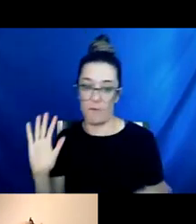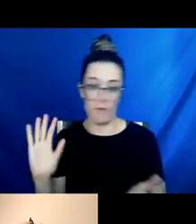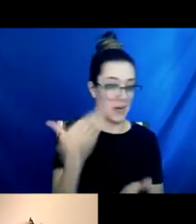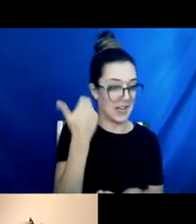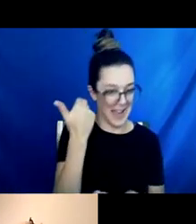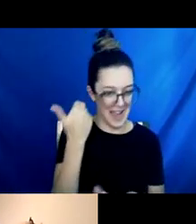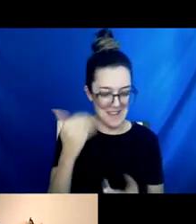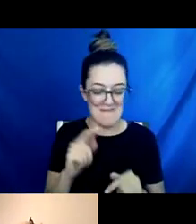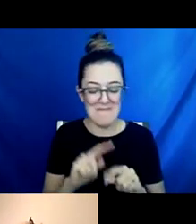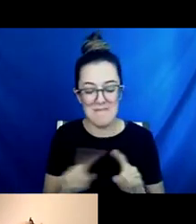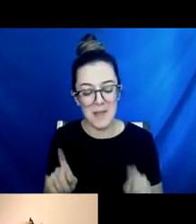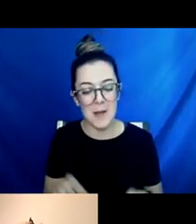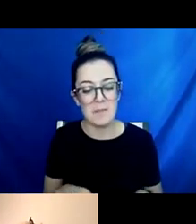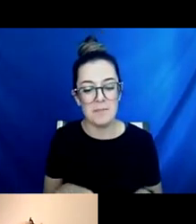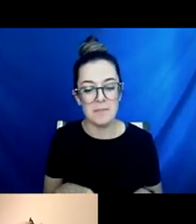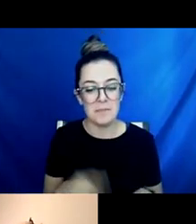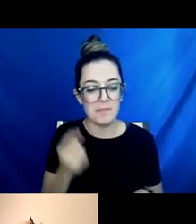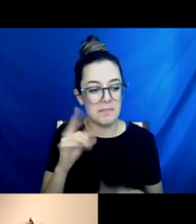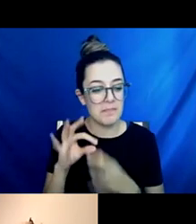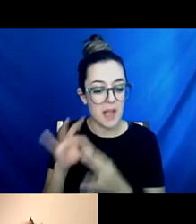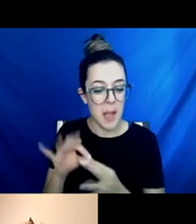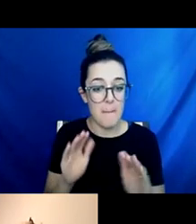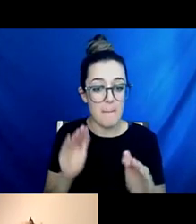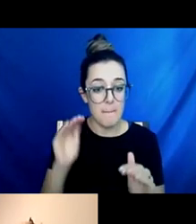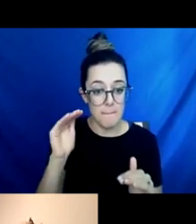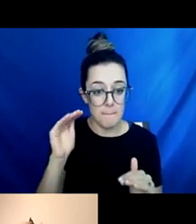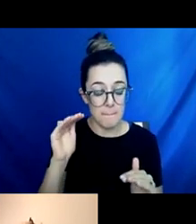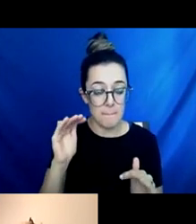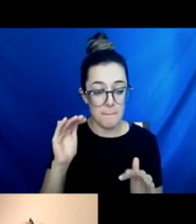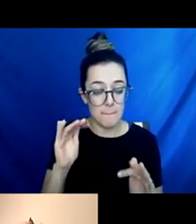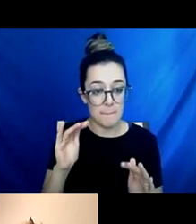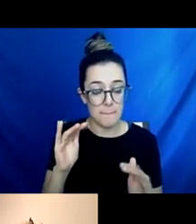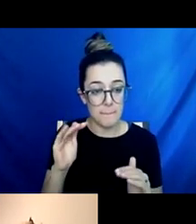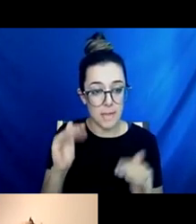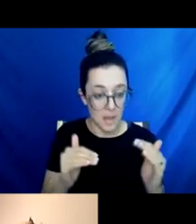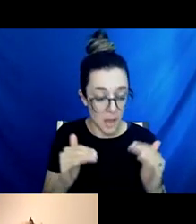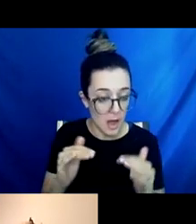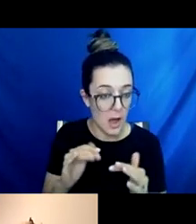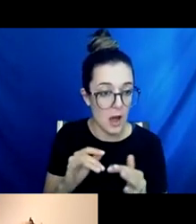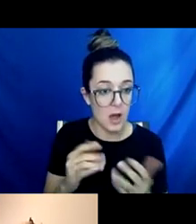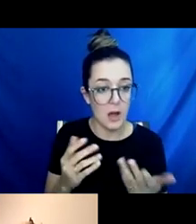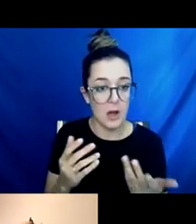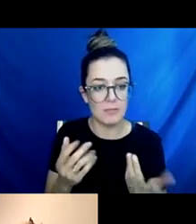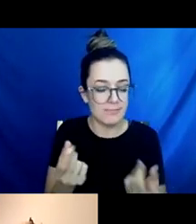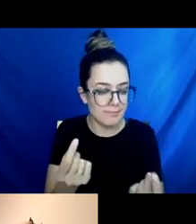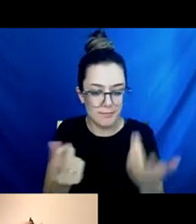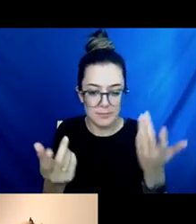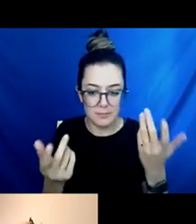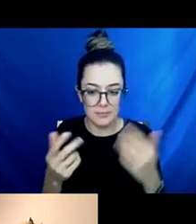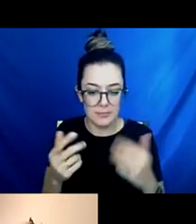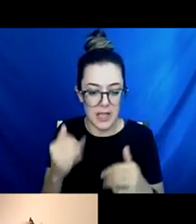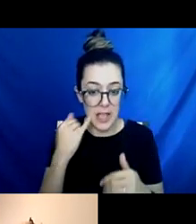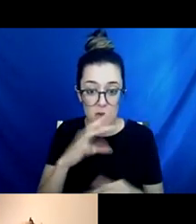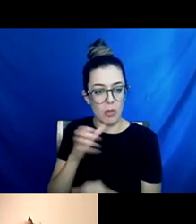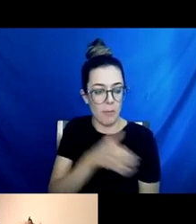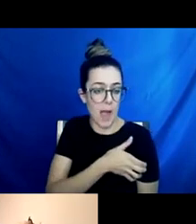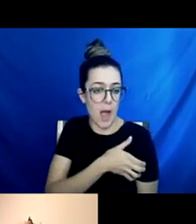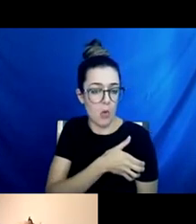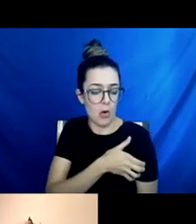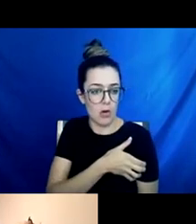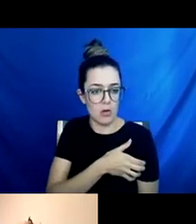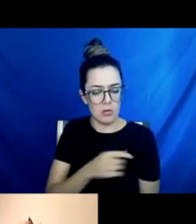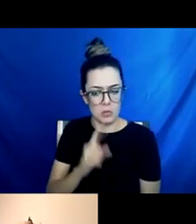the most important thing that you can do anywhere you're going, again, whether it's local or international, whether it's in a war zone or just, you know,